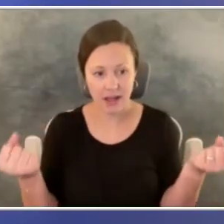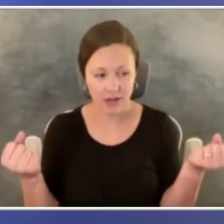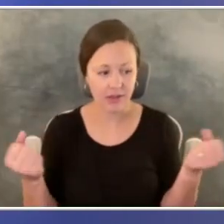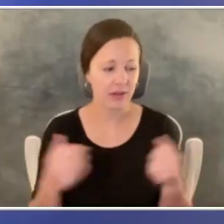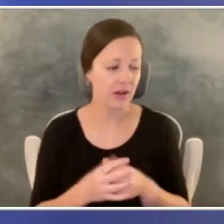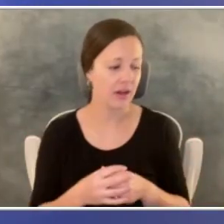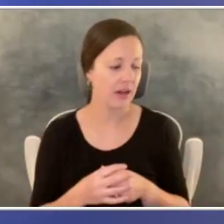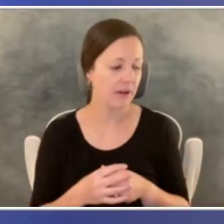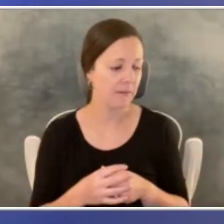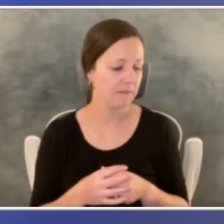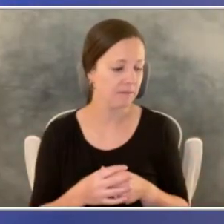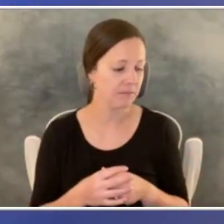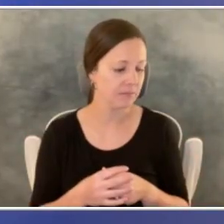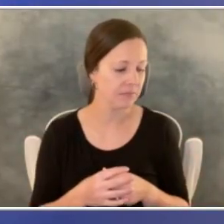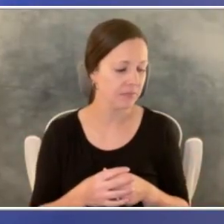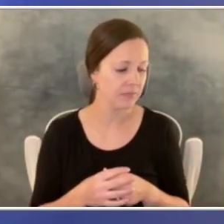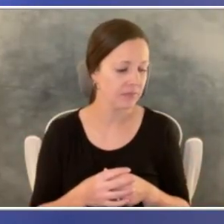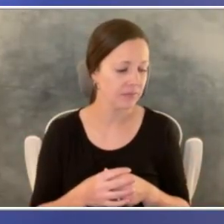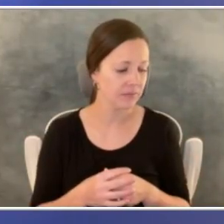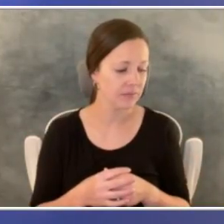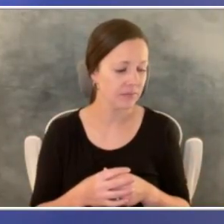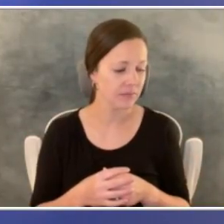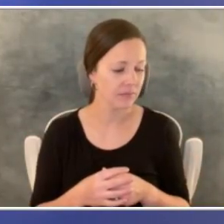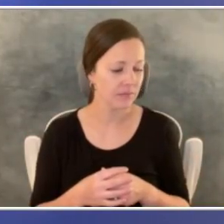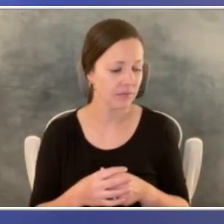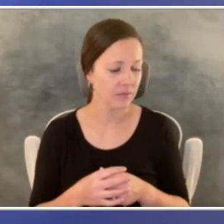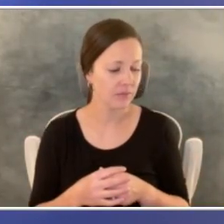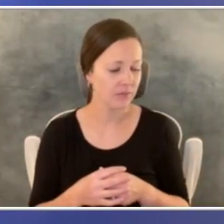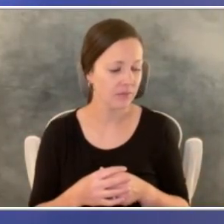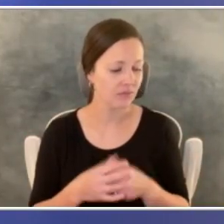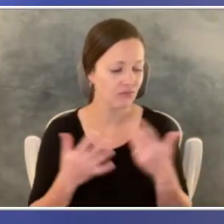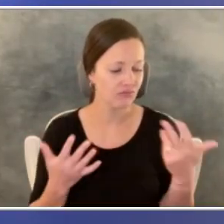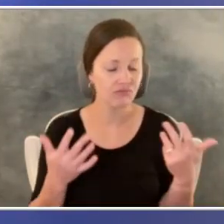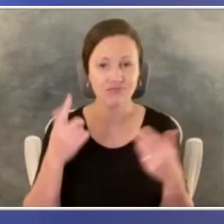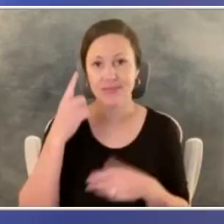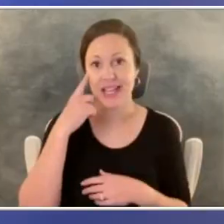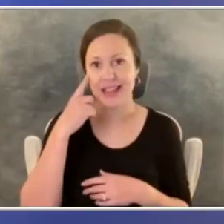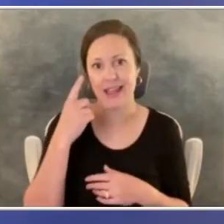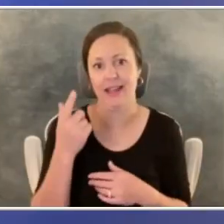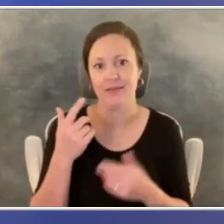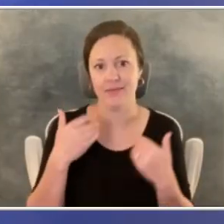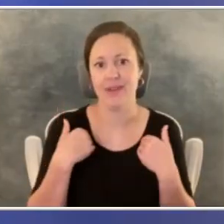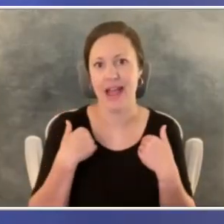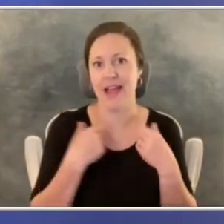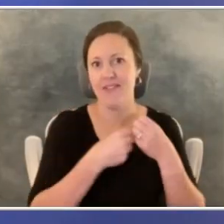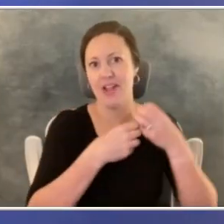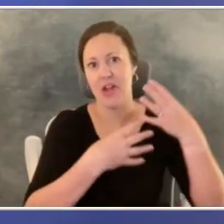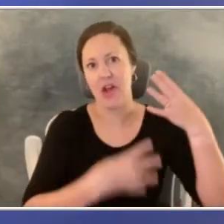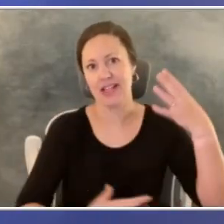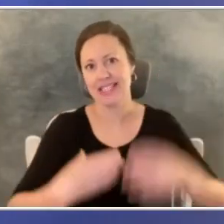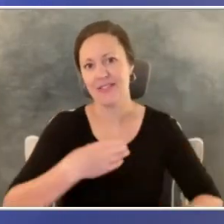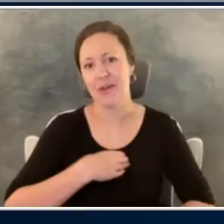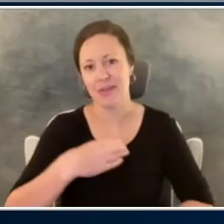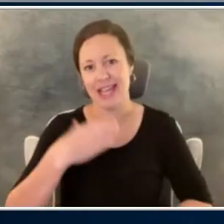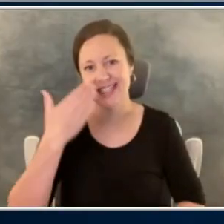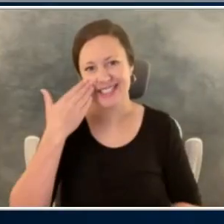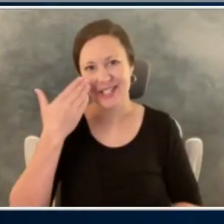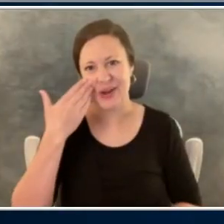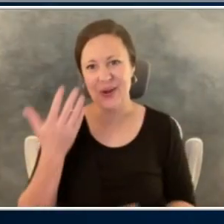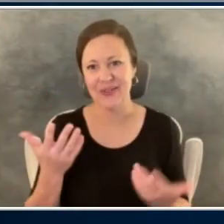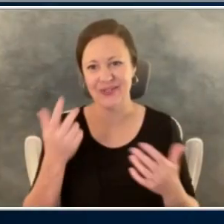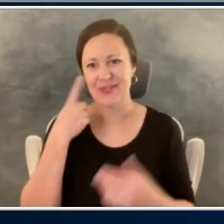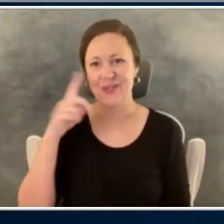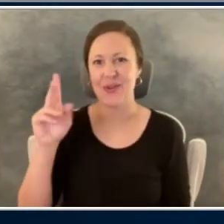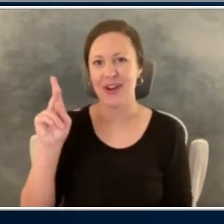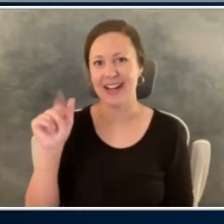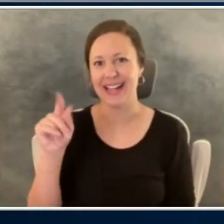I guess Katie may say that I maybe have a long list of complaints or stuff. Maybe has nothing to do with my